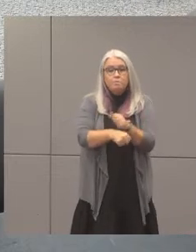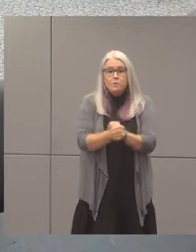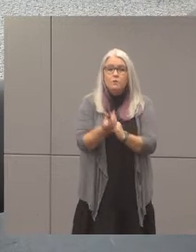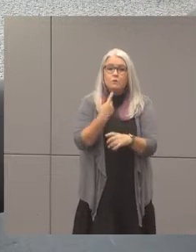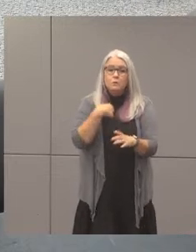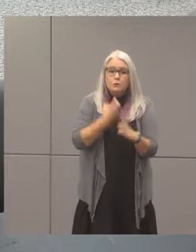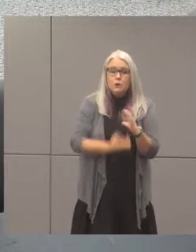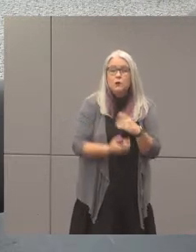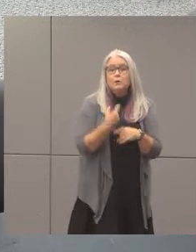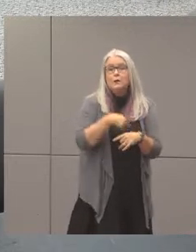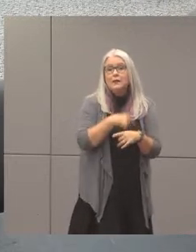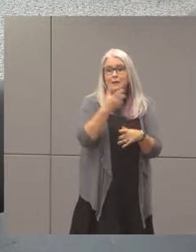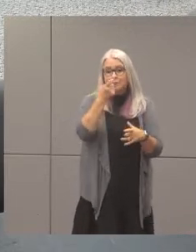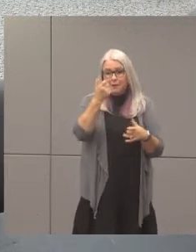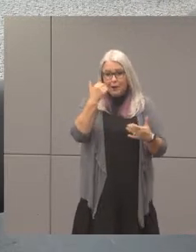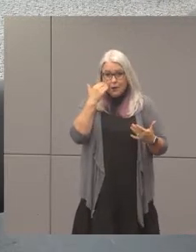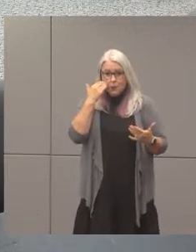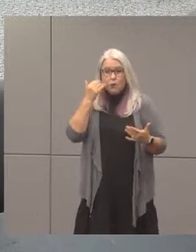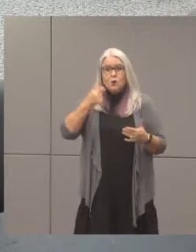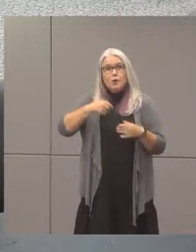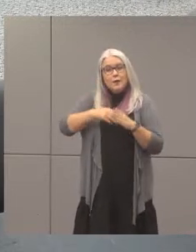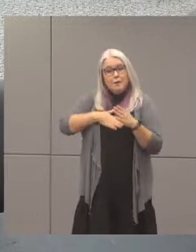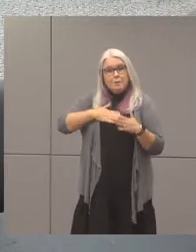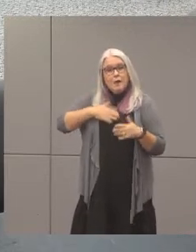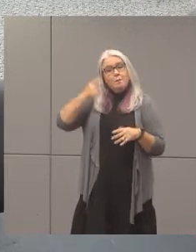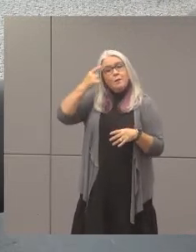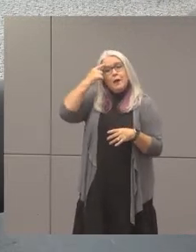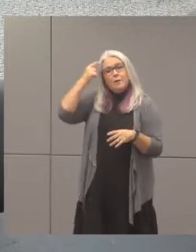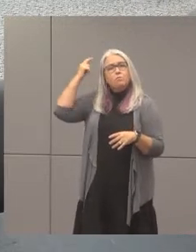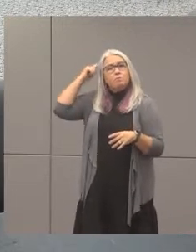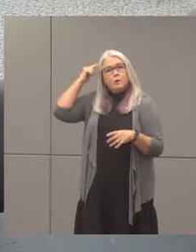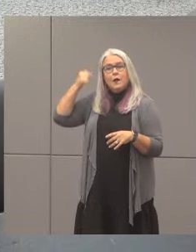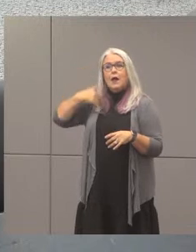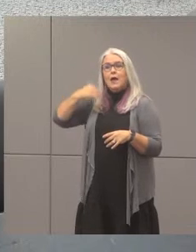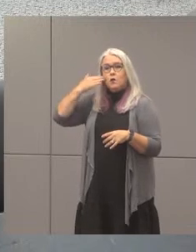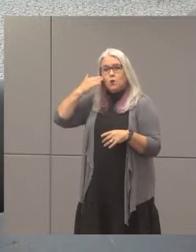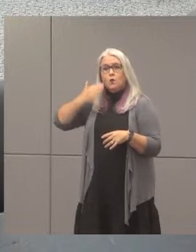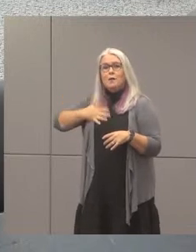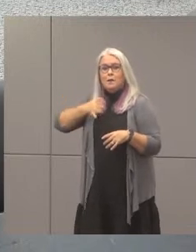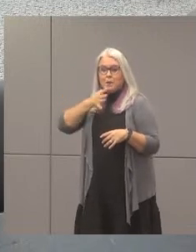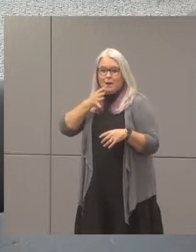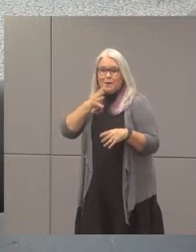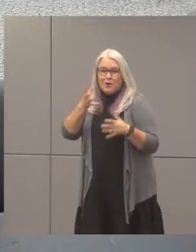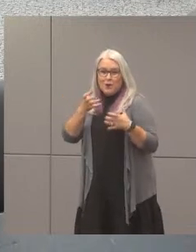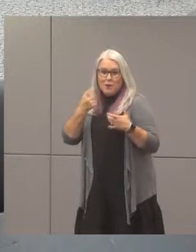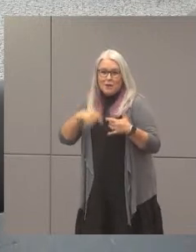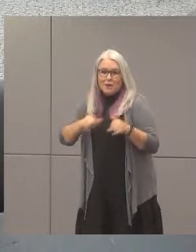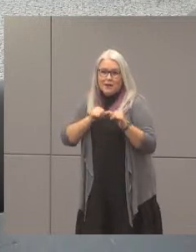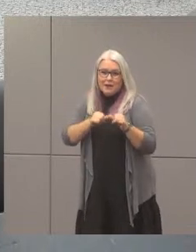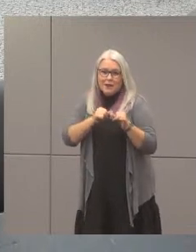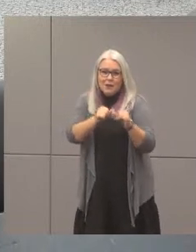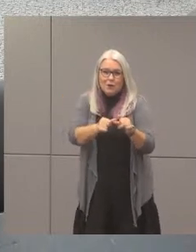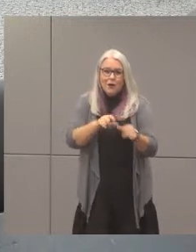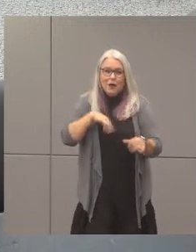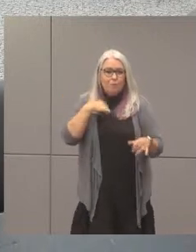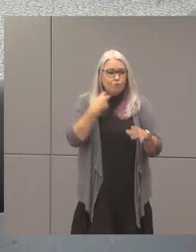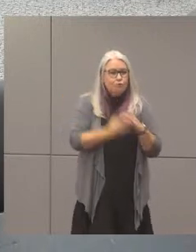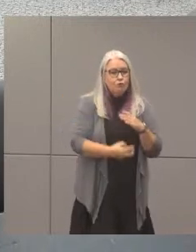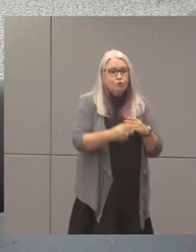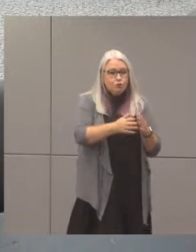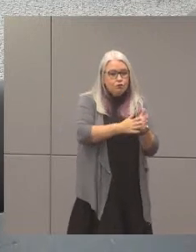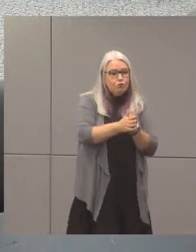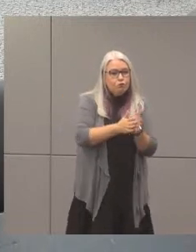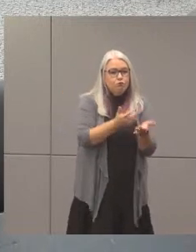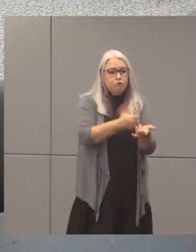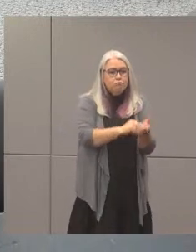in because I knew at the back of my head that she wouldn't want me to sit there. So I just kind of dove right in. My first semester